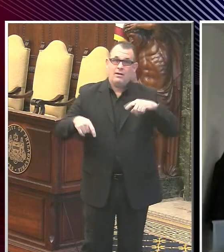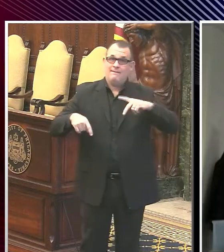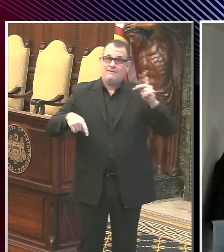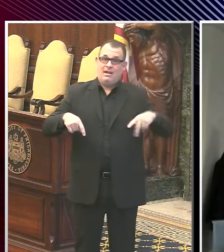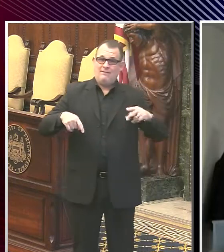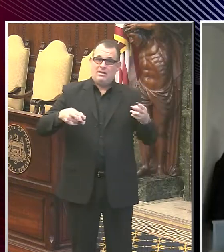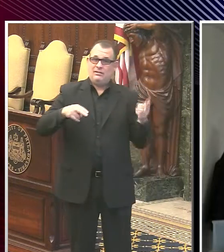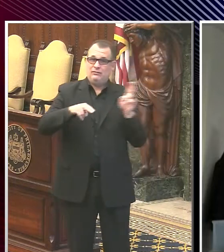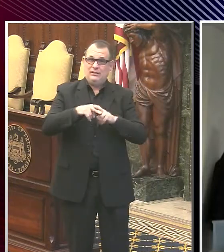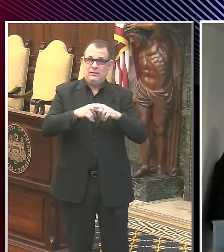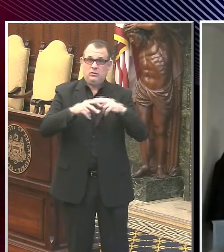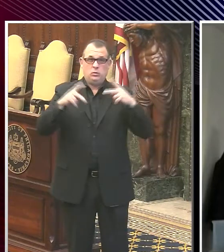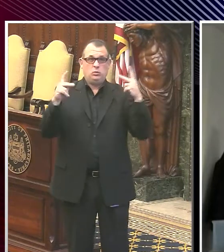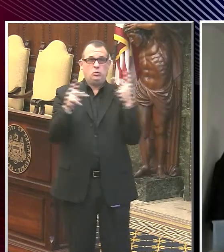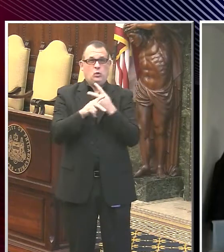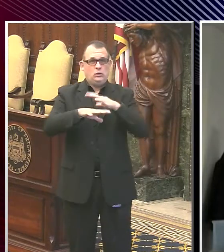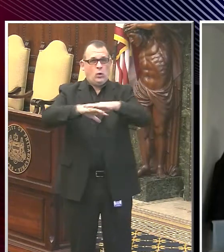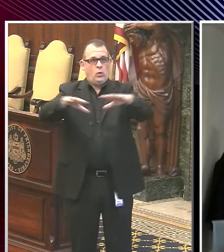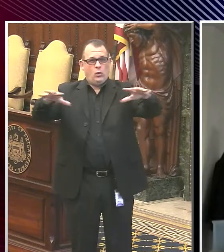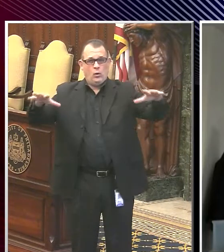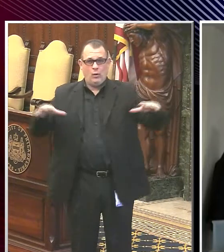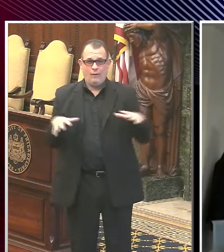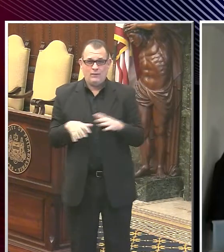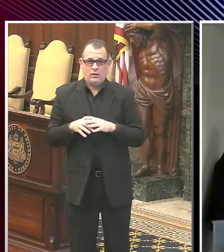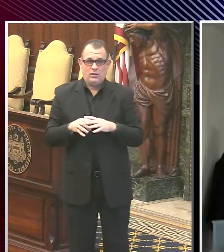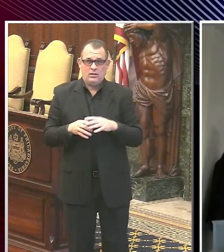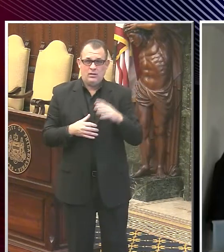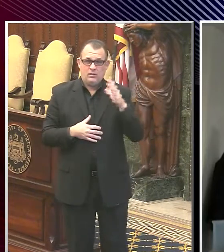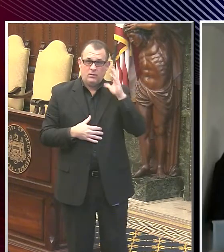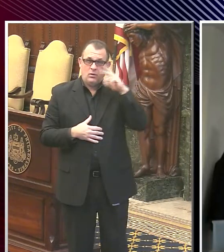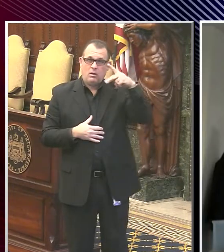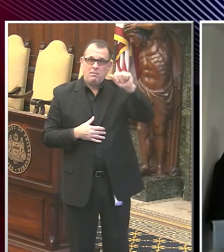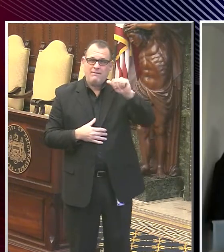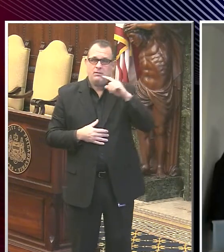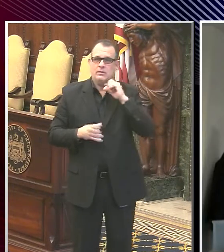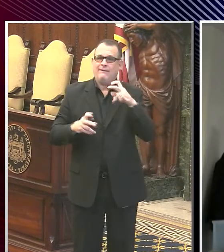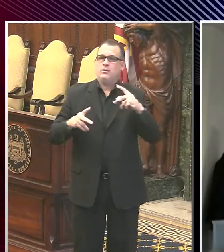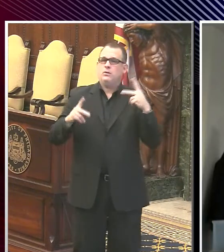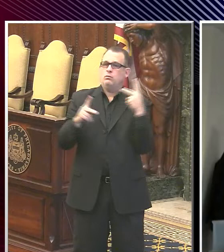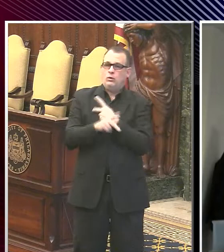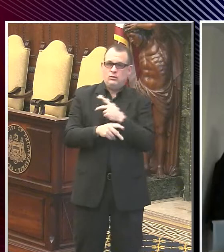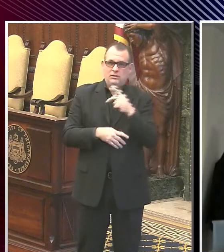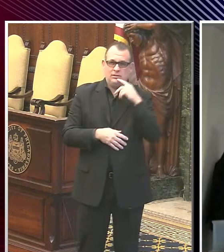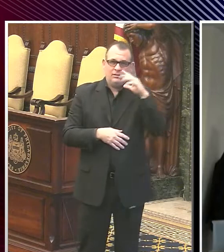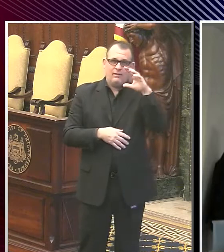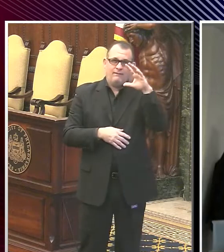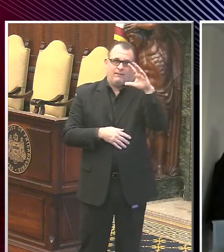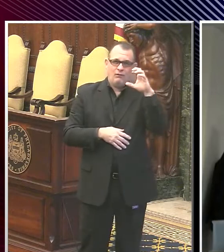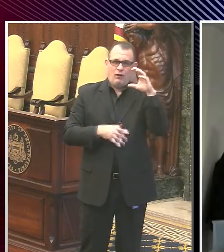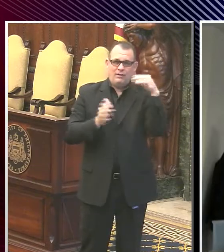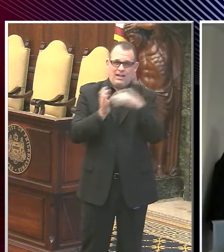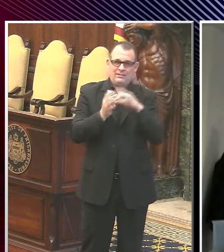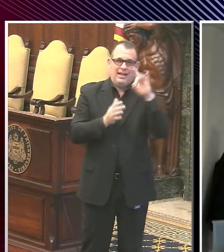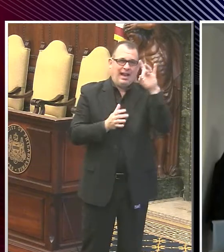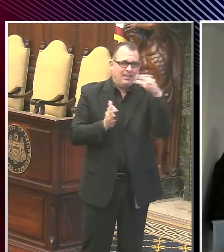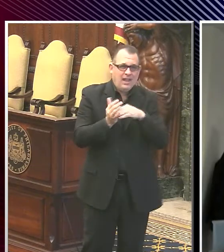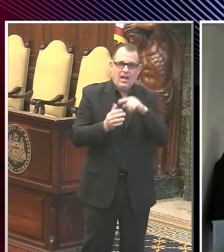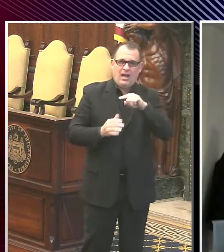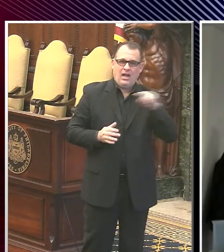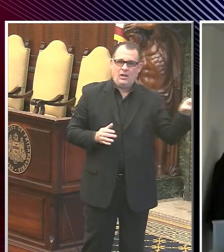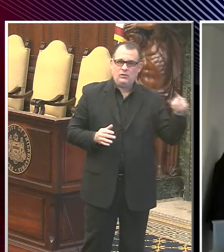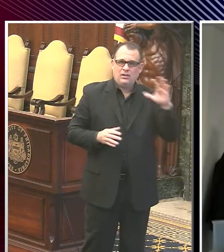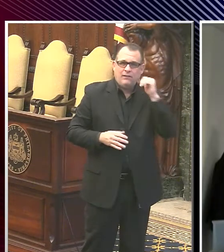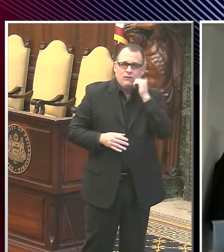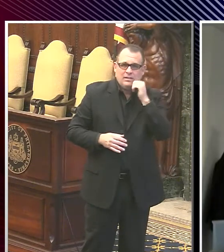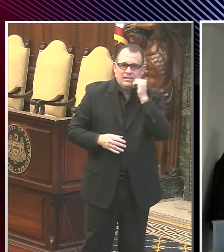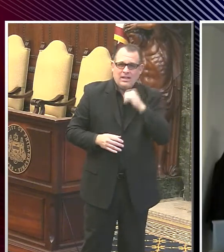elsewhere. In Pennsylvania as a whole, they were reporting some 5,000, 8,000 cases per day through the end of November. Then on November 3rd